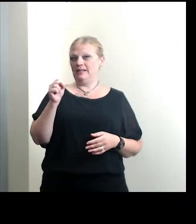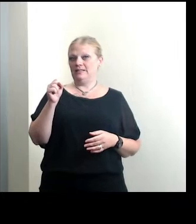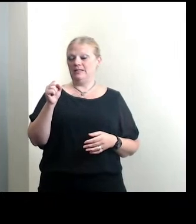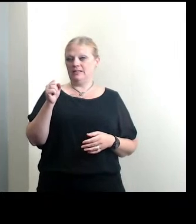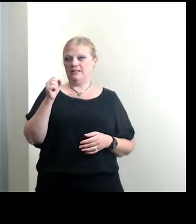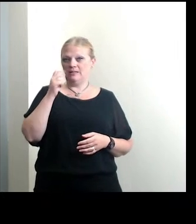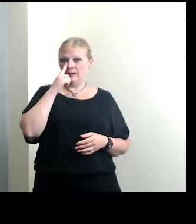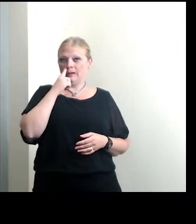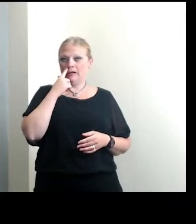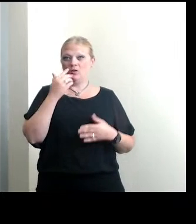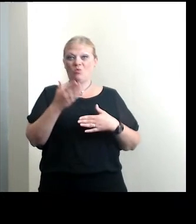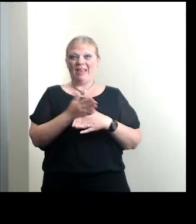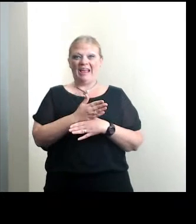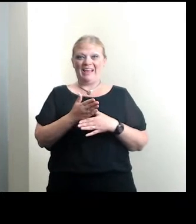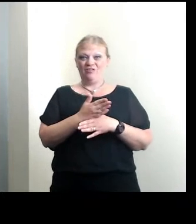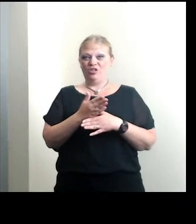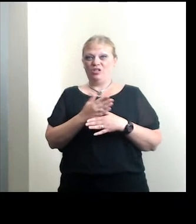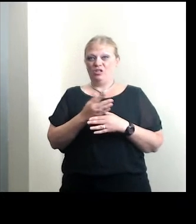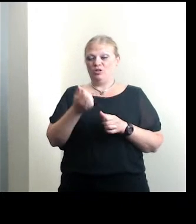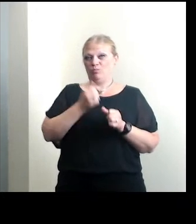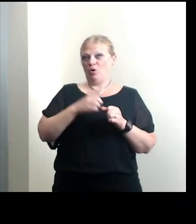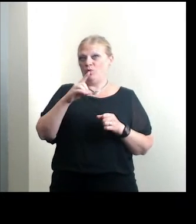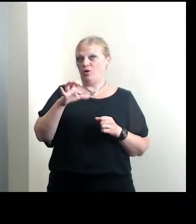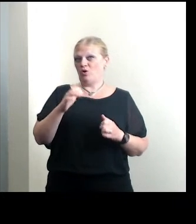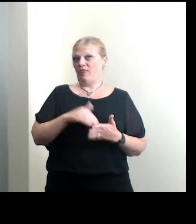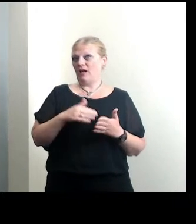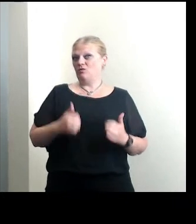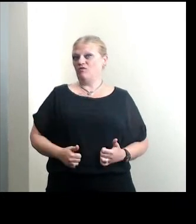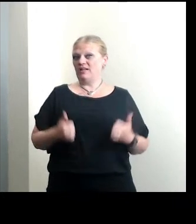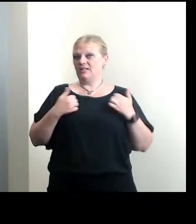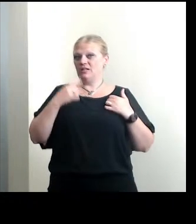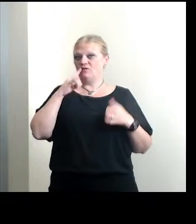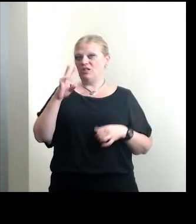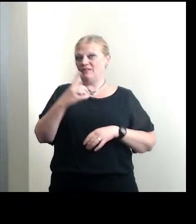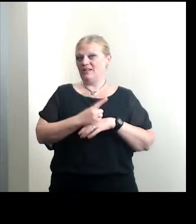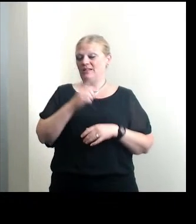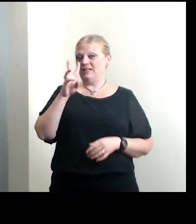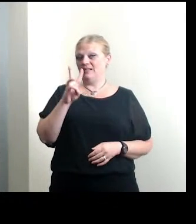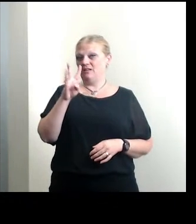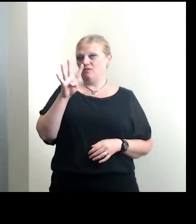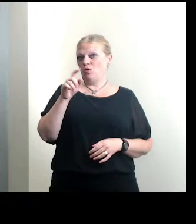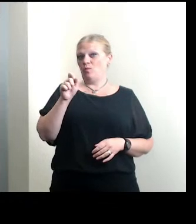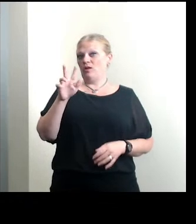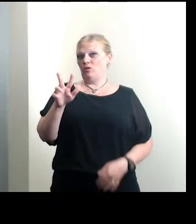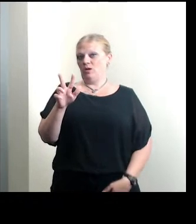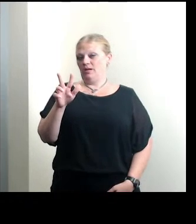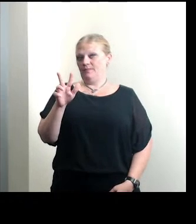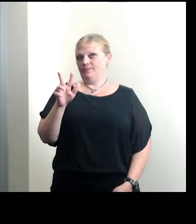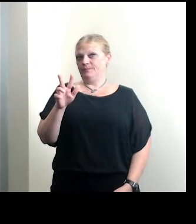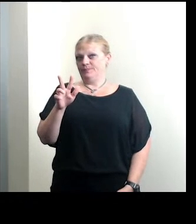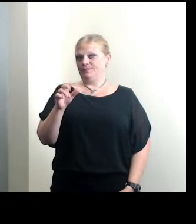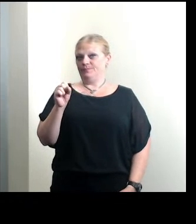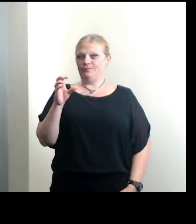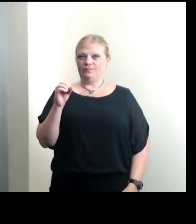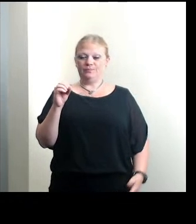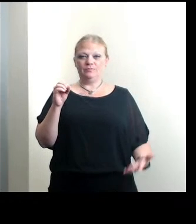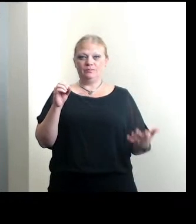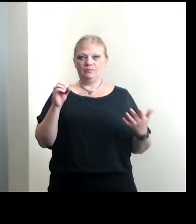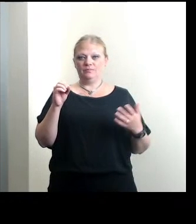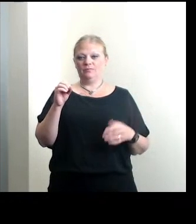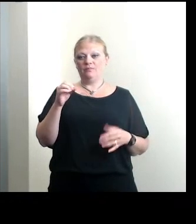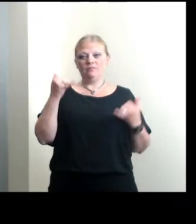7 days, which the average per 100,000 residents over 7 days is 64.3. So we are in